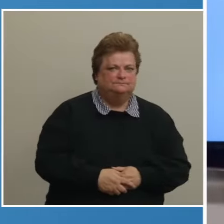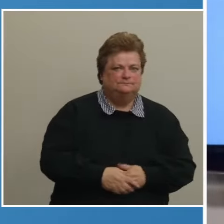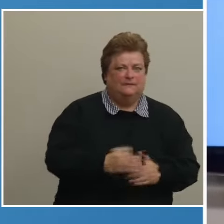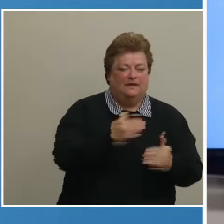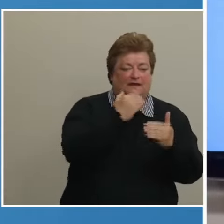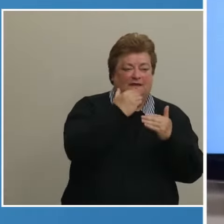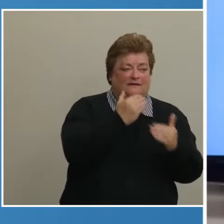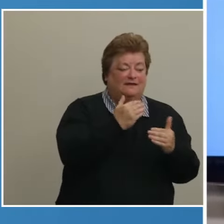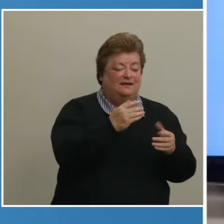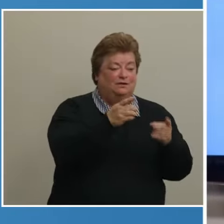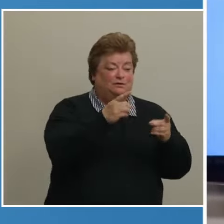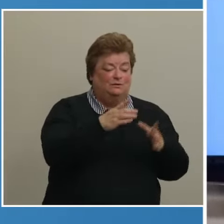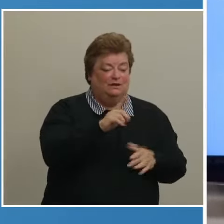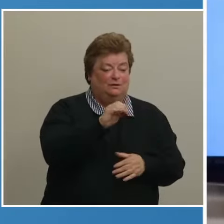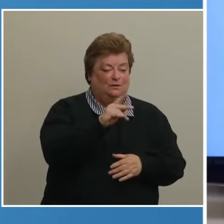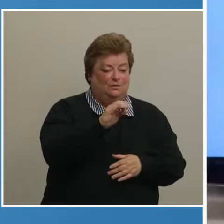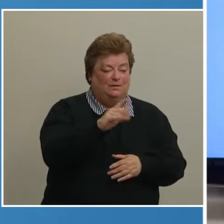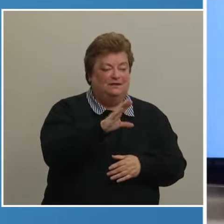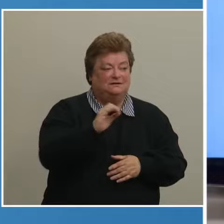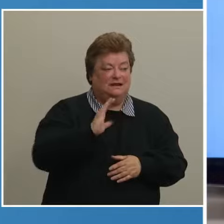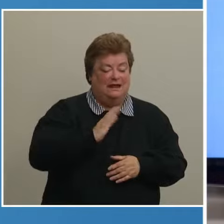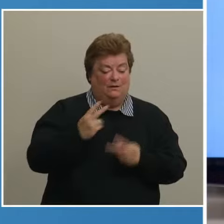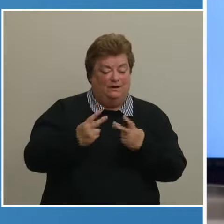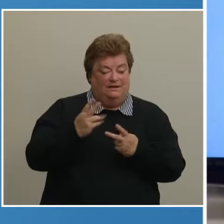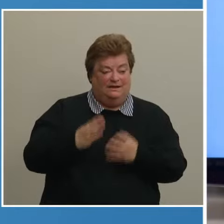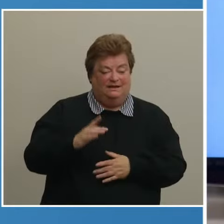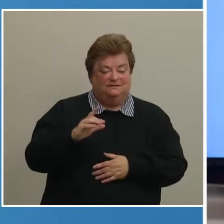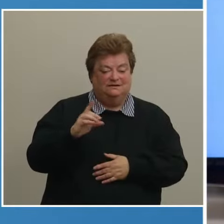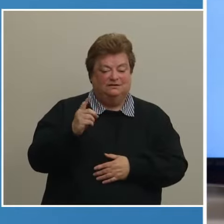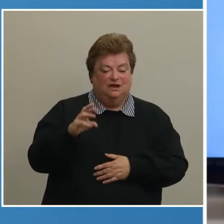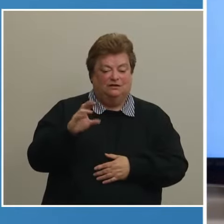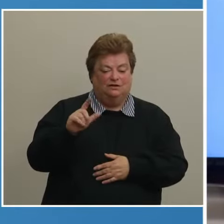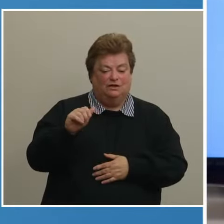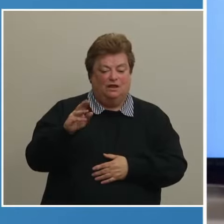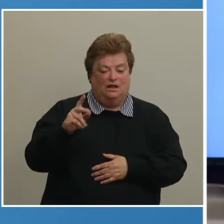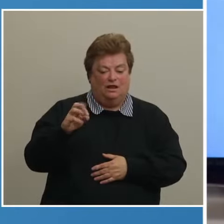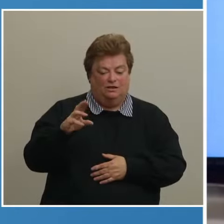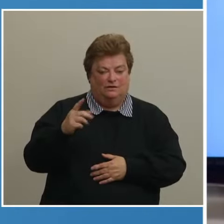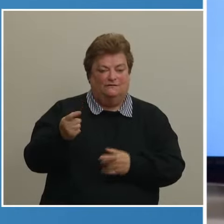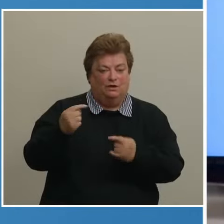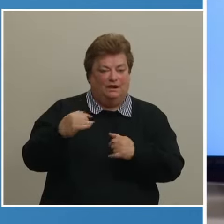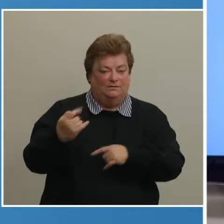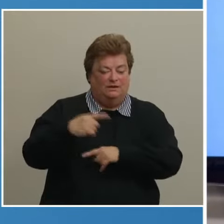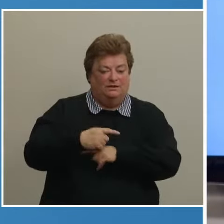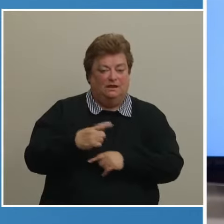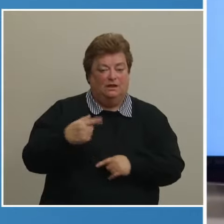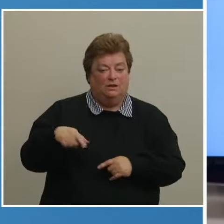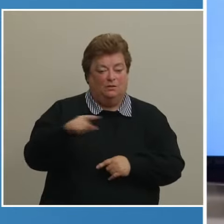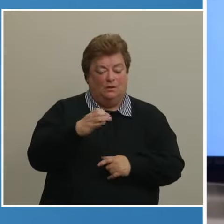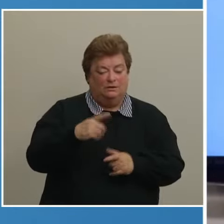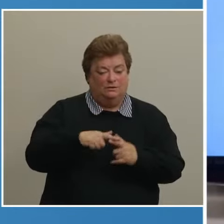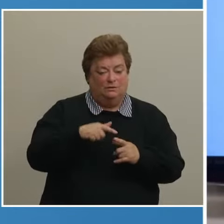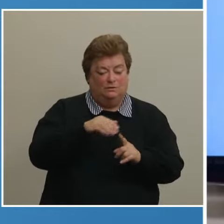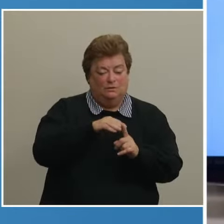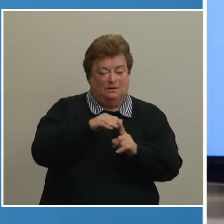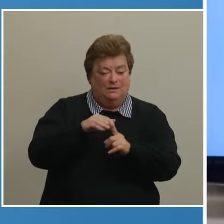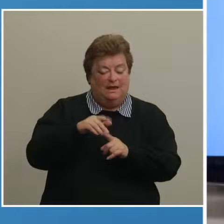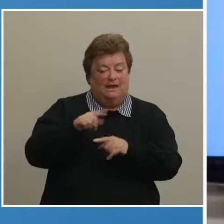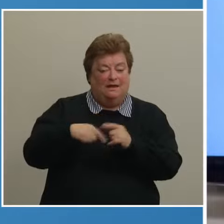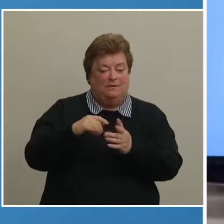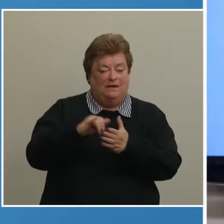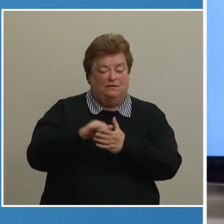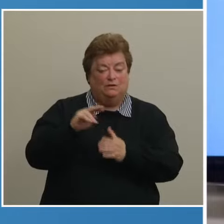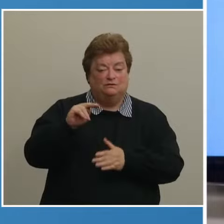Thank you again to Director Lopez and to our guest, Dr. James Lawler, for being here today. I do want to remind everyone about those